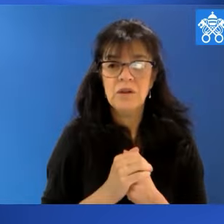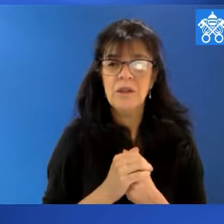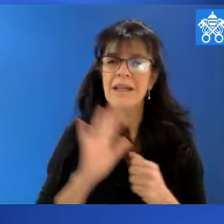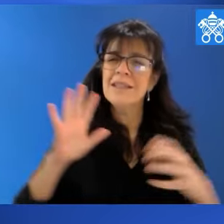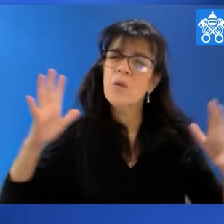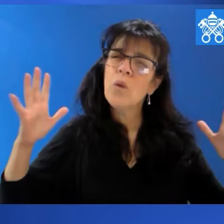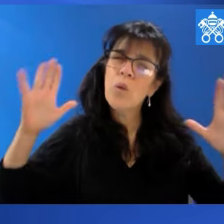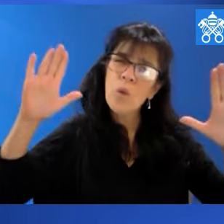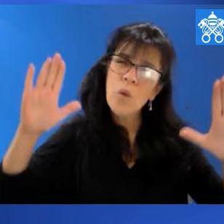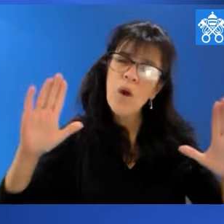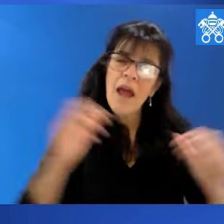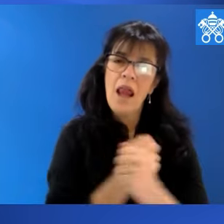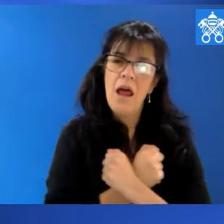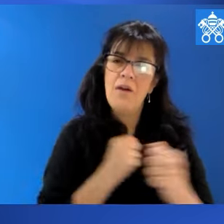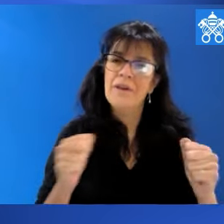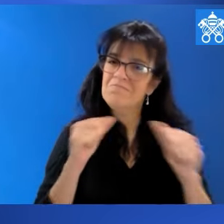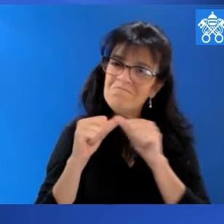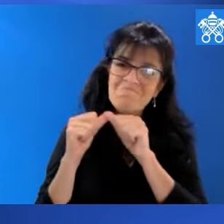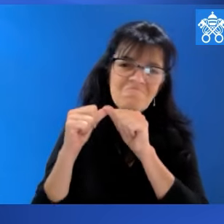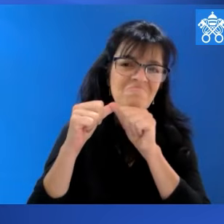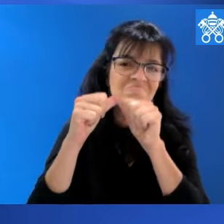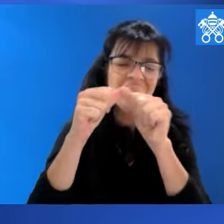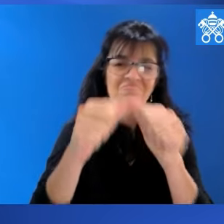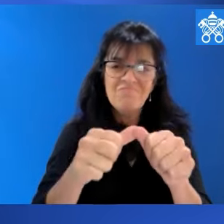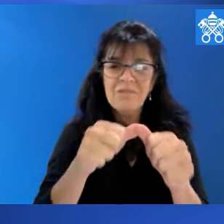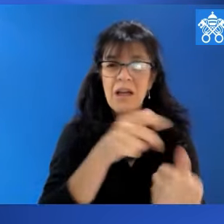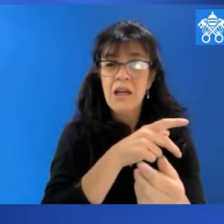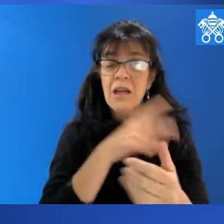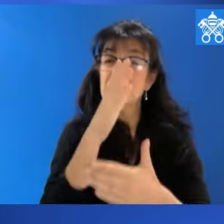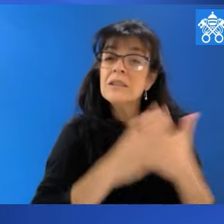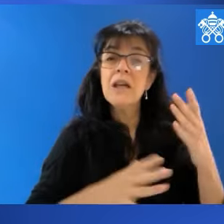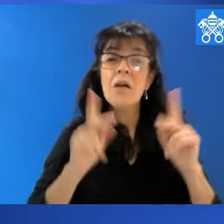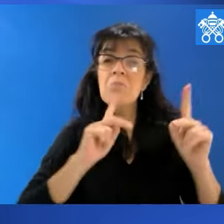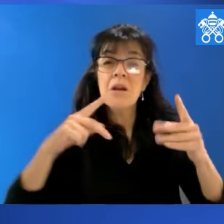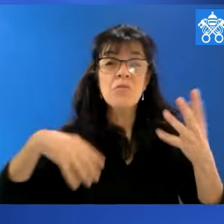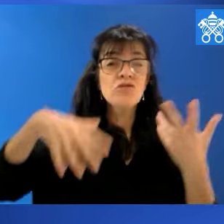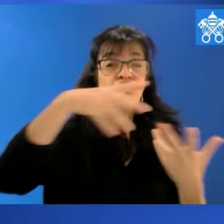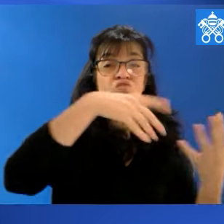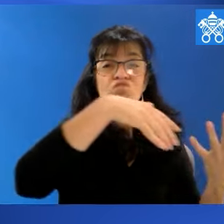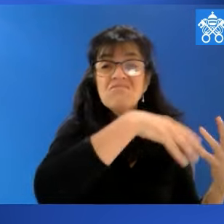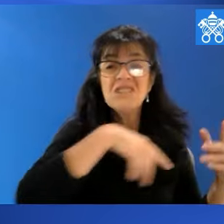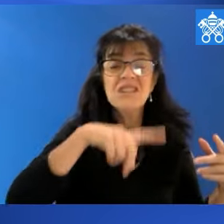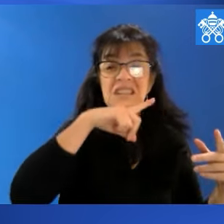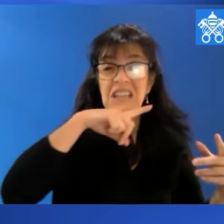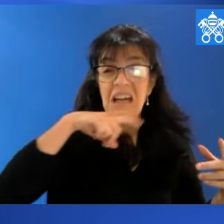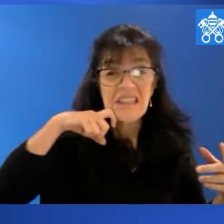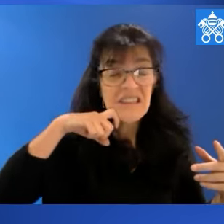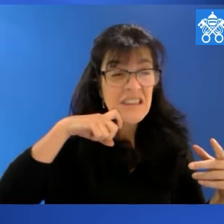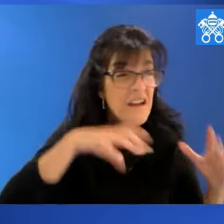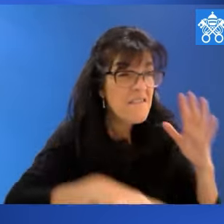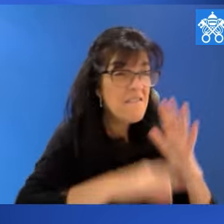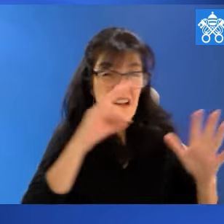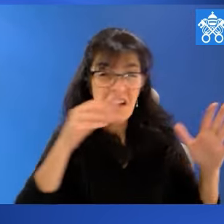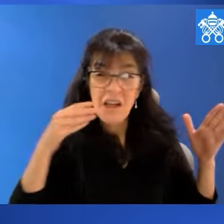great love is without end. Some wandered in the desert, in the wilderness, finding